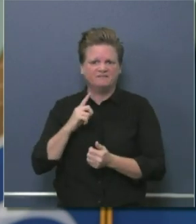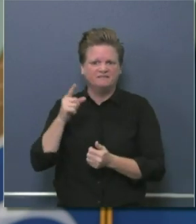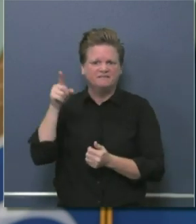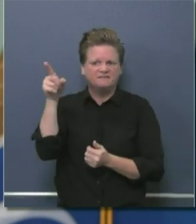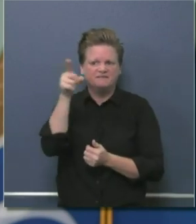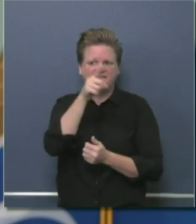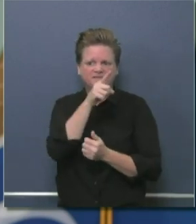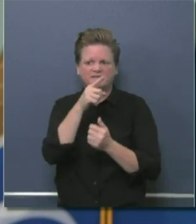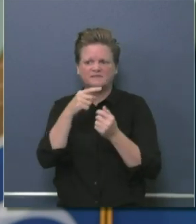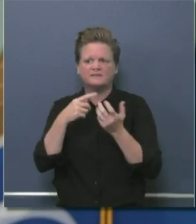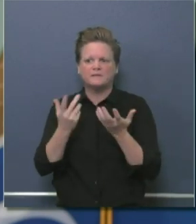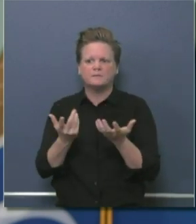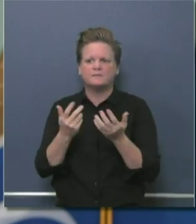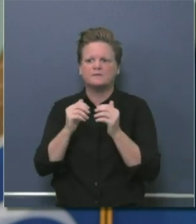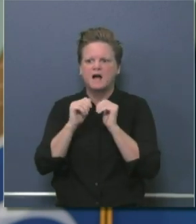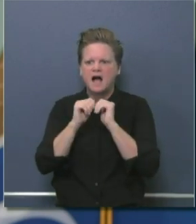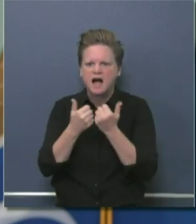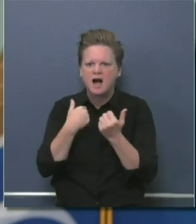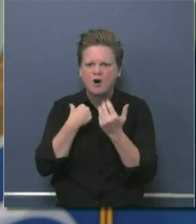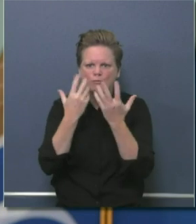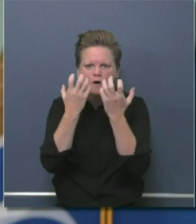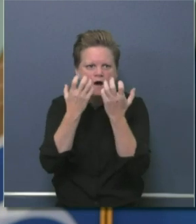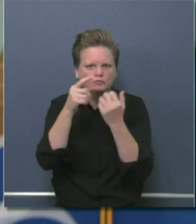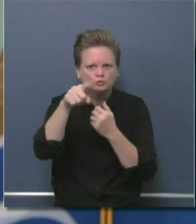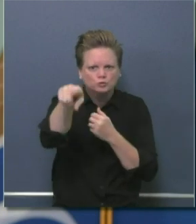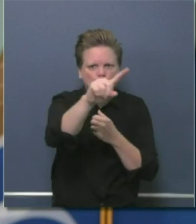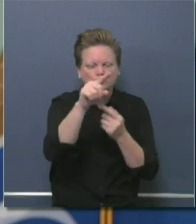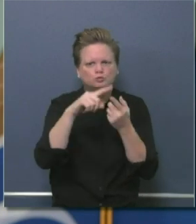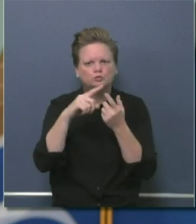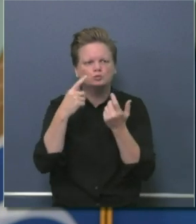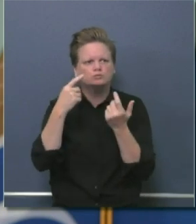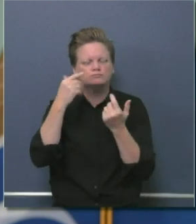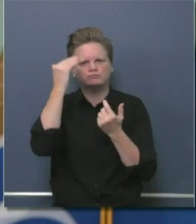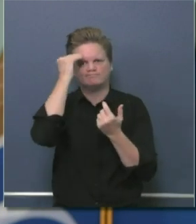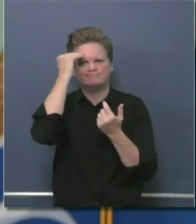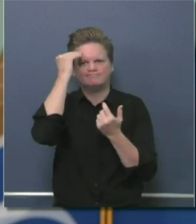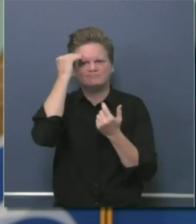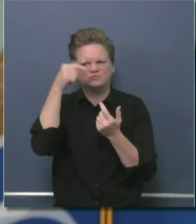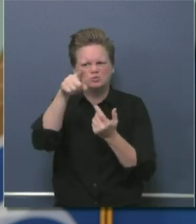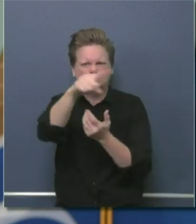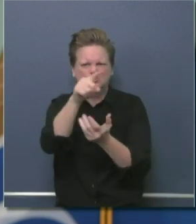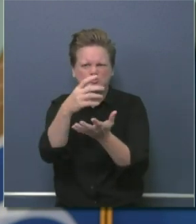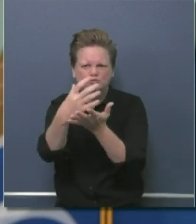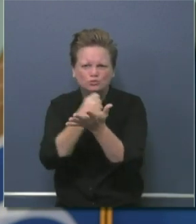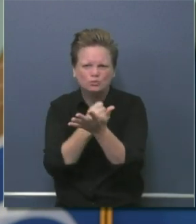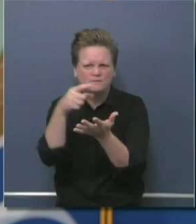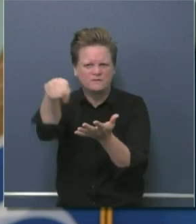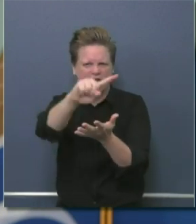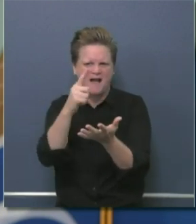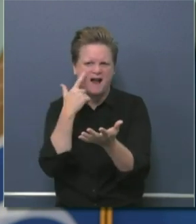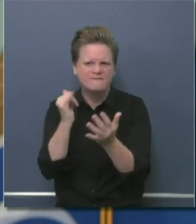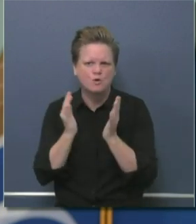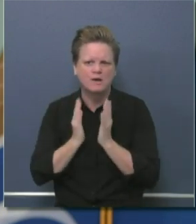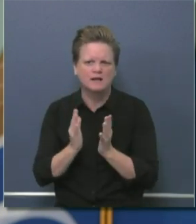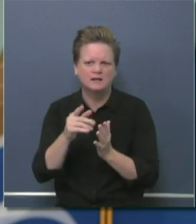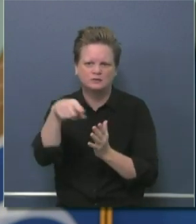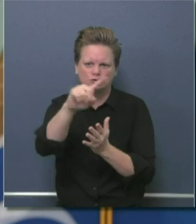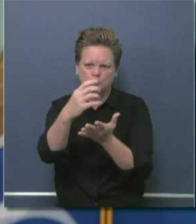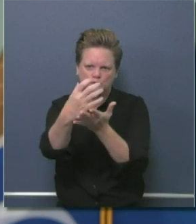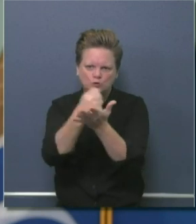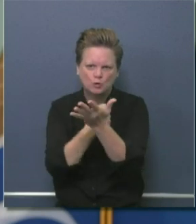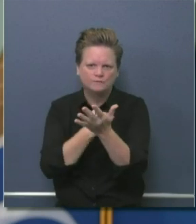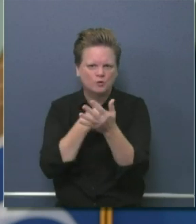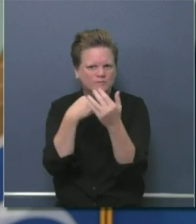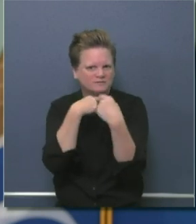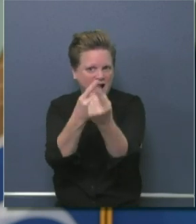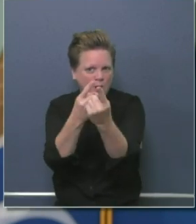deserve that information, and you'll be getting that very, very soon. So good news on the PPE side in terms of